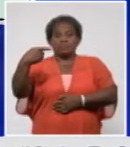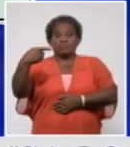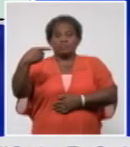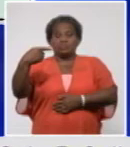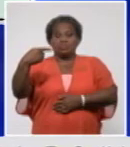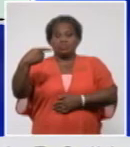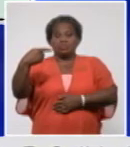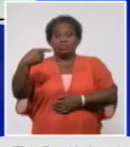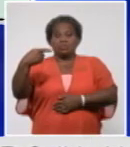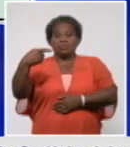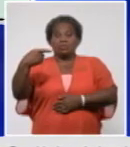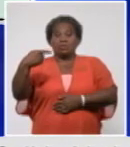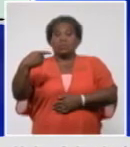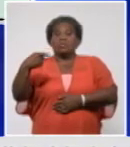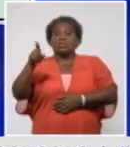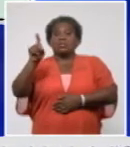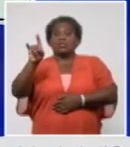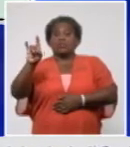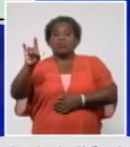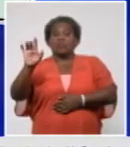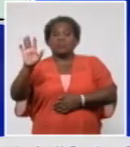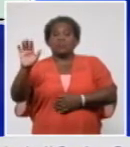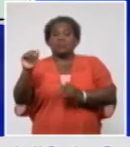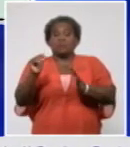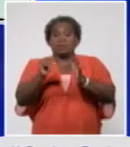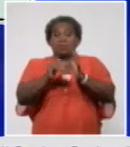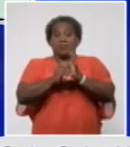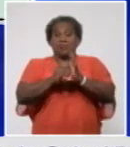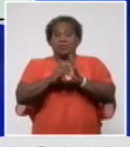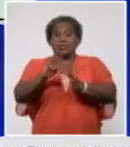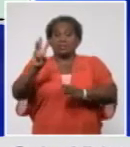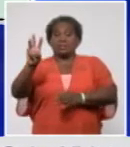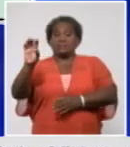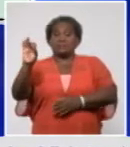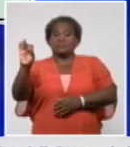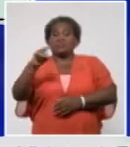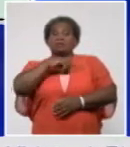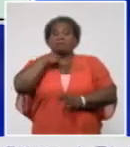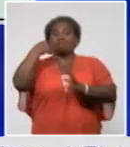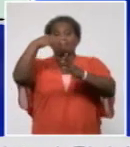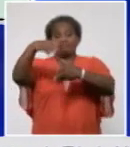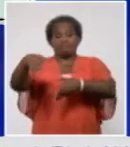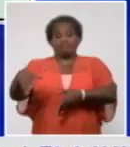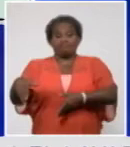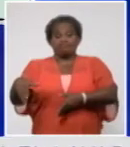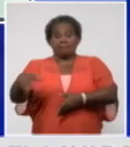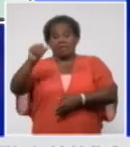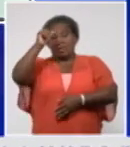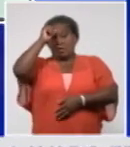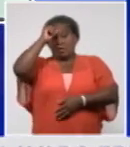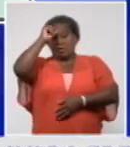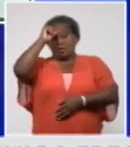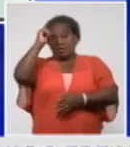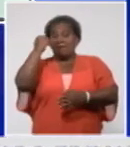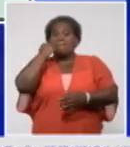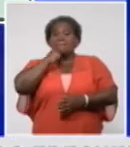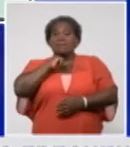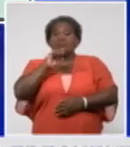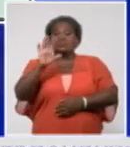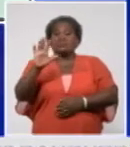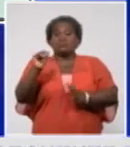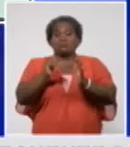195,937 COVID-19 related fatalities. India, with over 5 million cases and